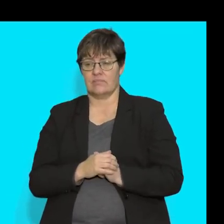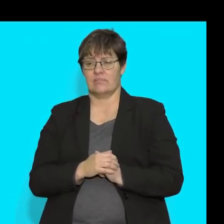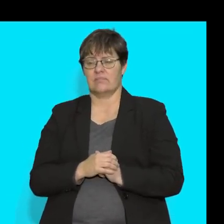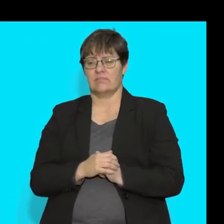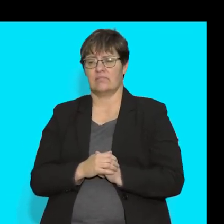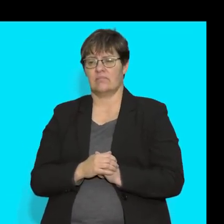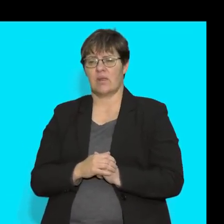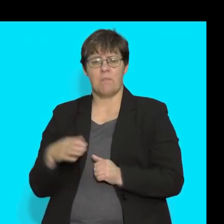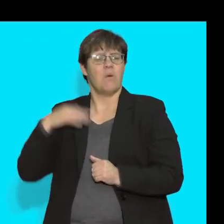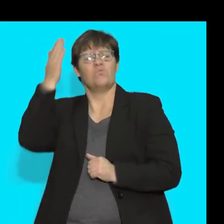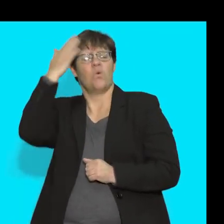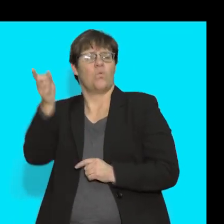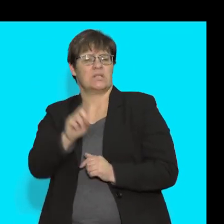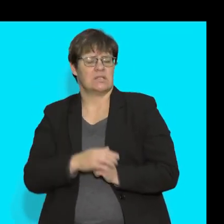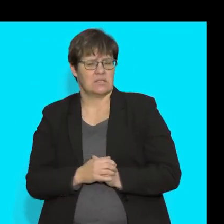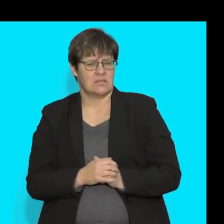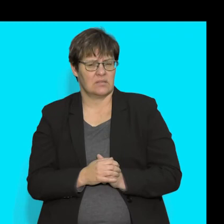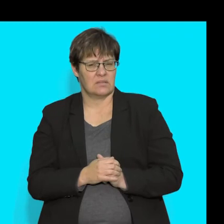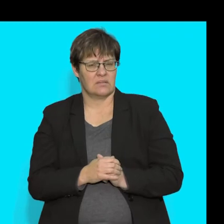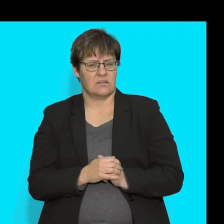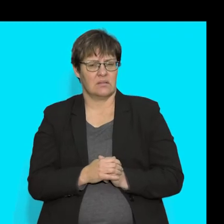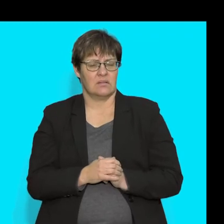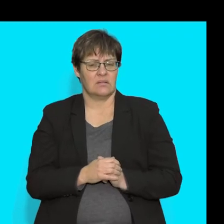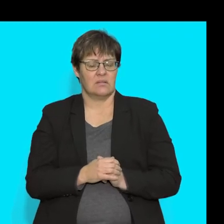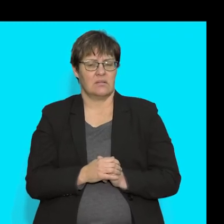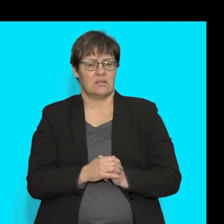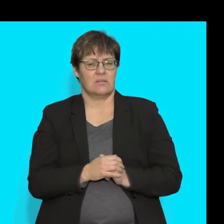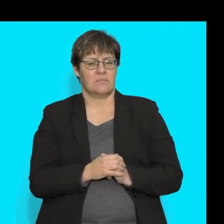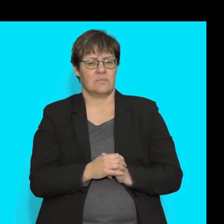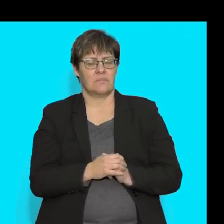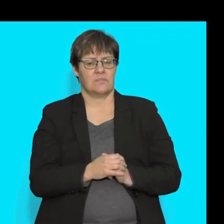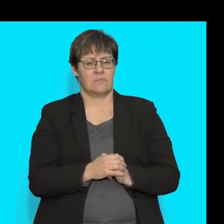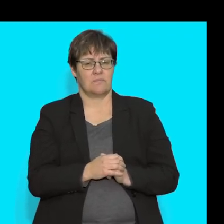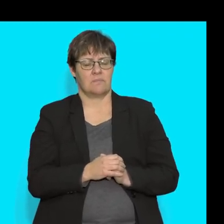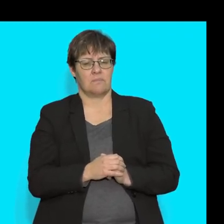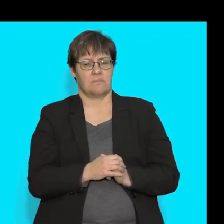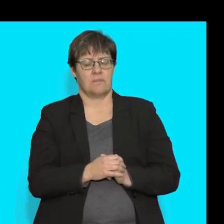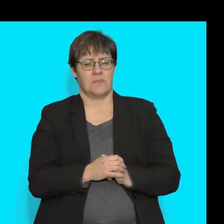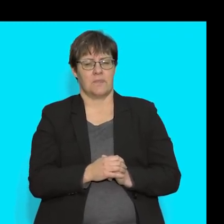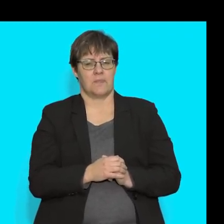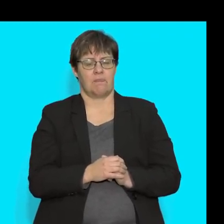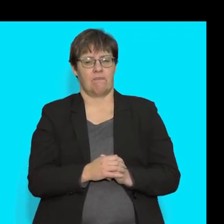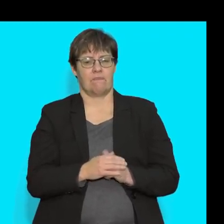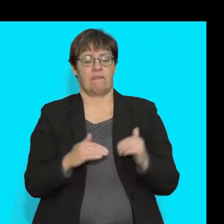right? But now what do I know? I know that the angle